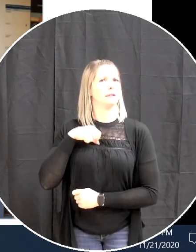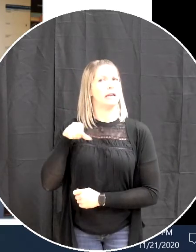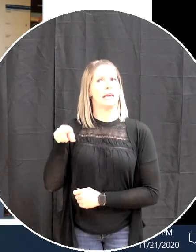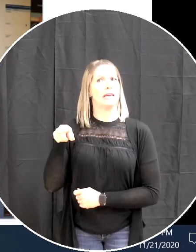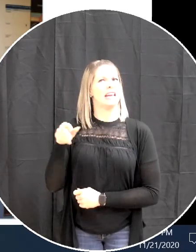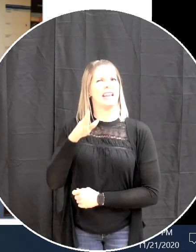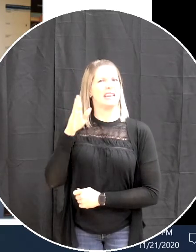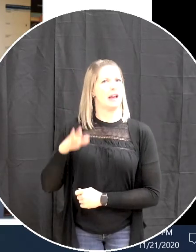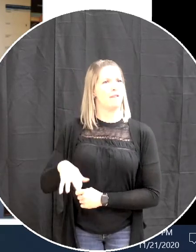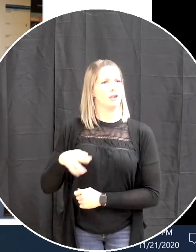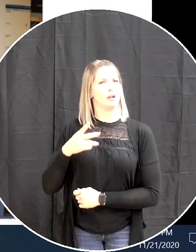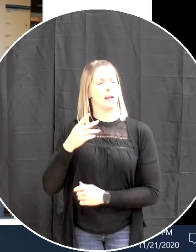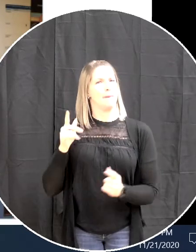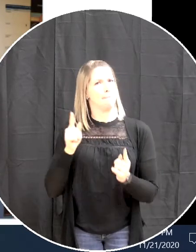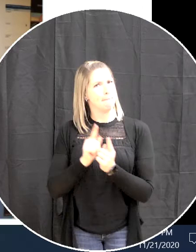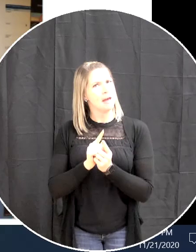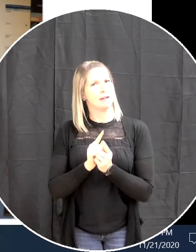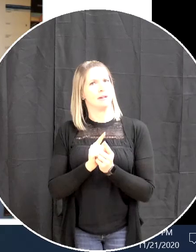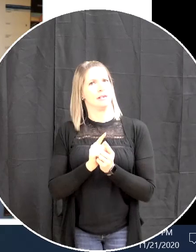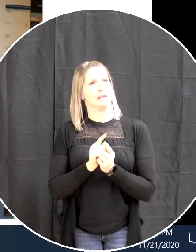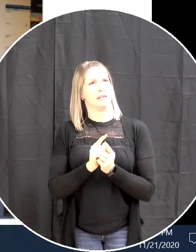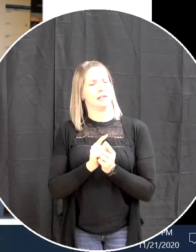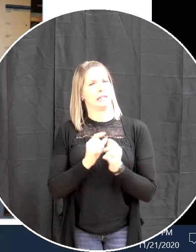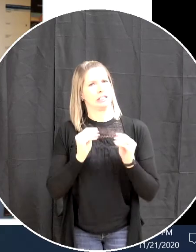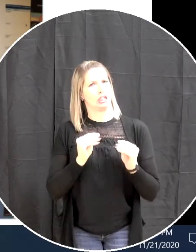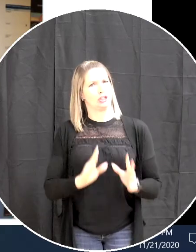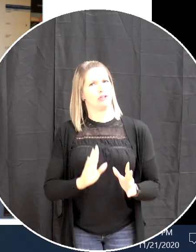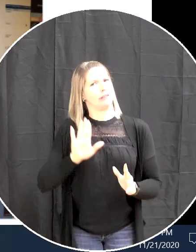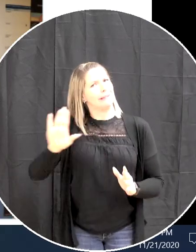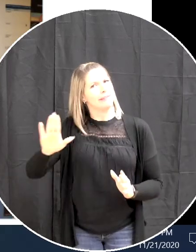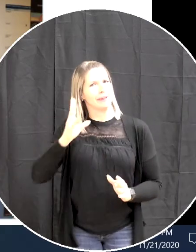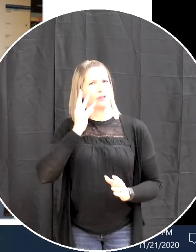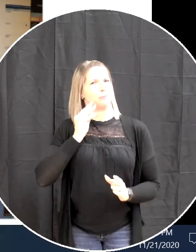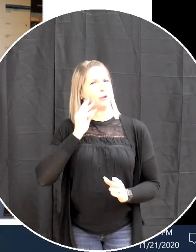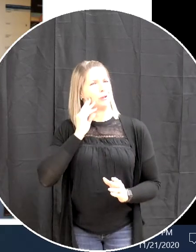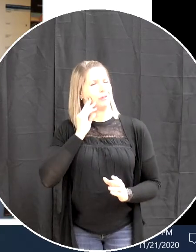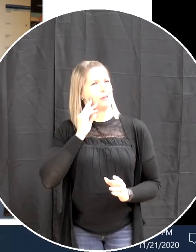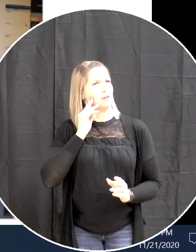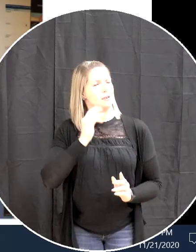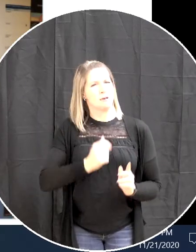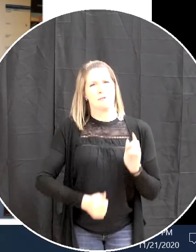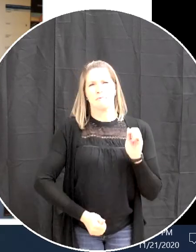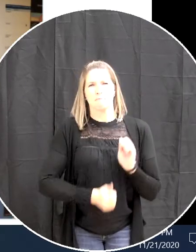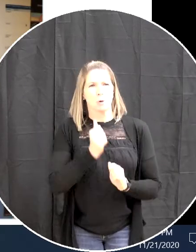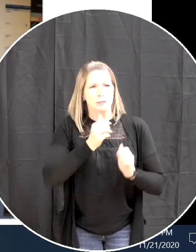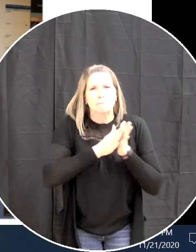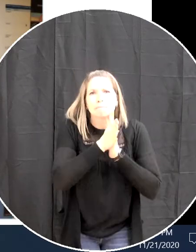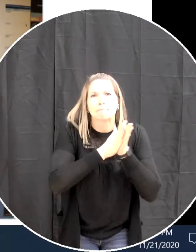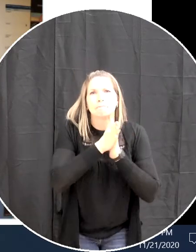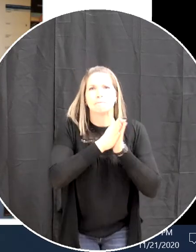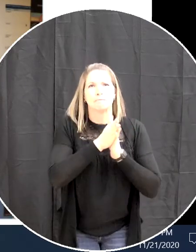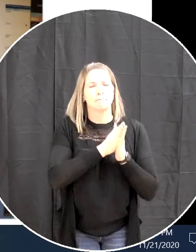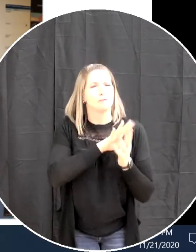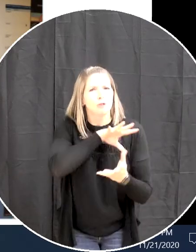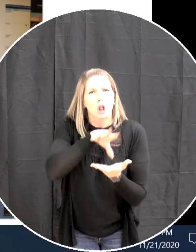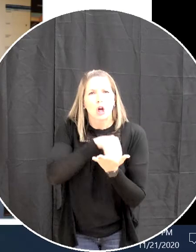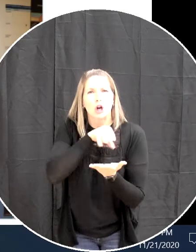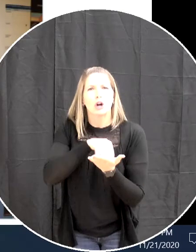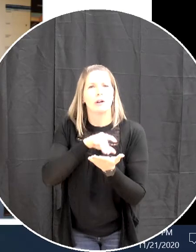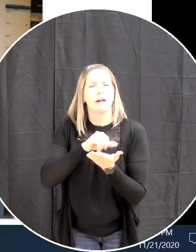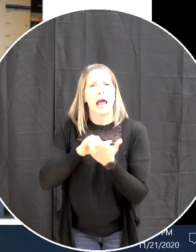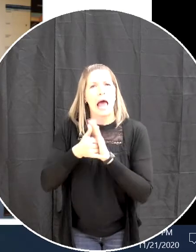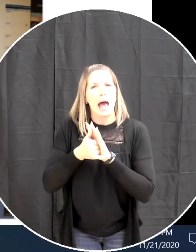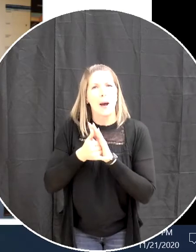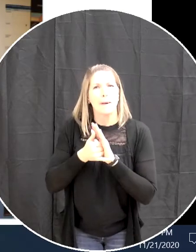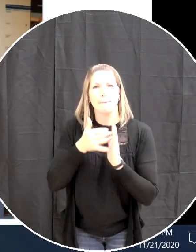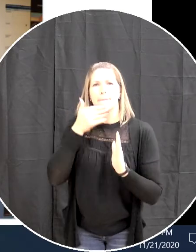of teachers and educators more prepared, more with such a voracious appetite for this, for learning in